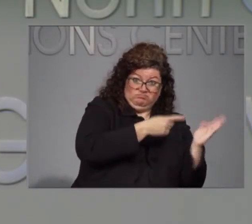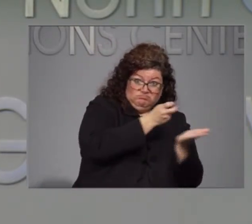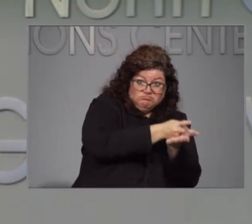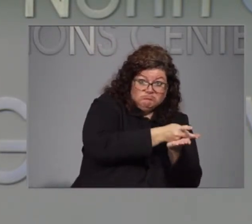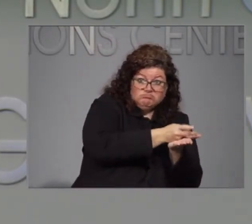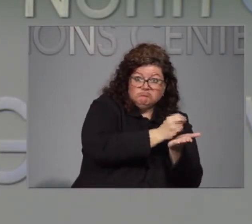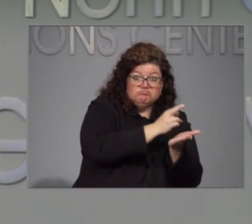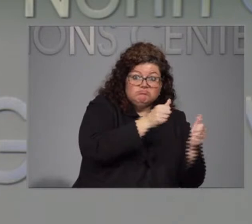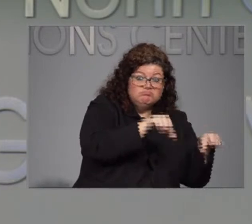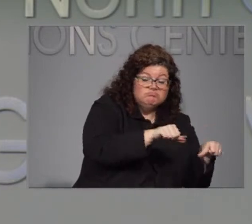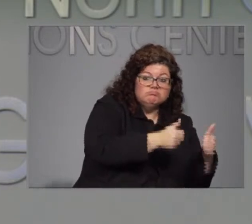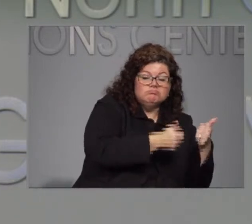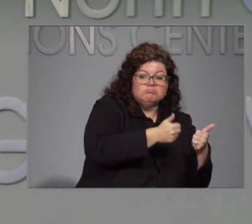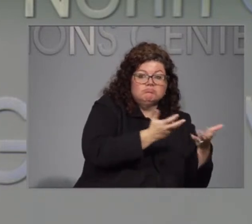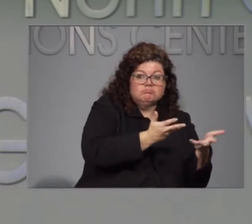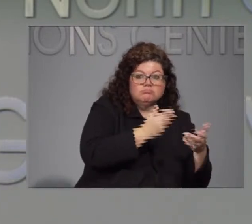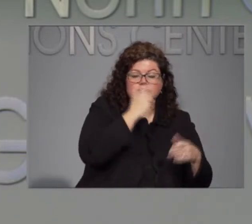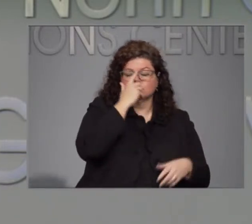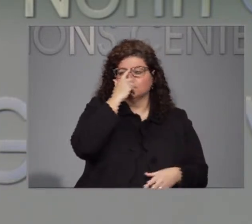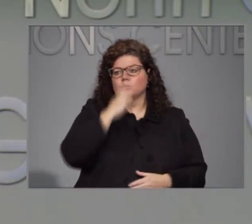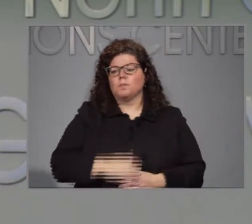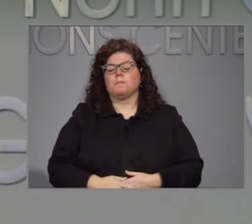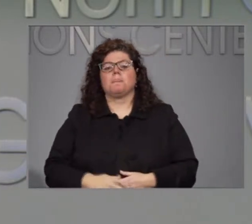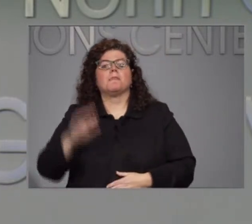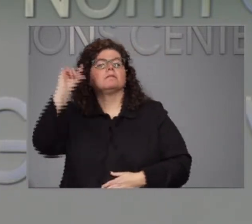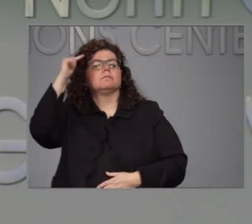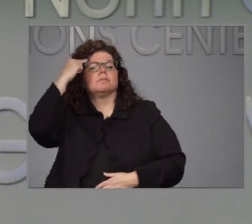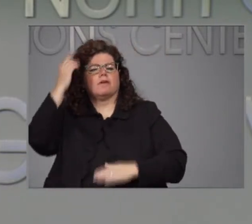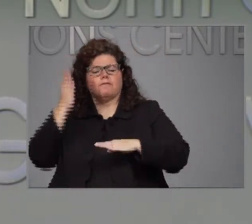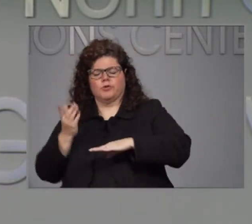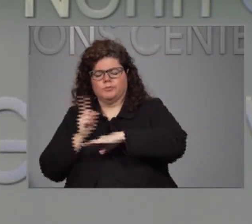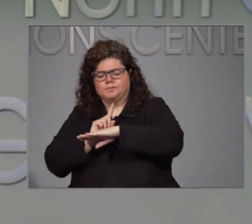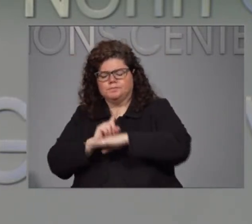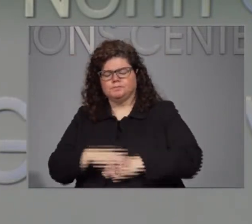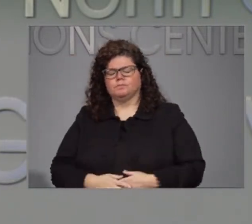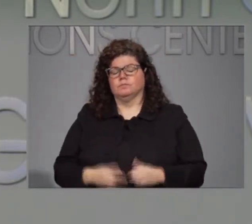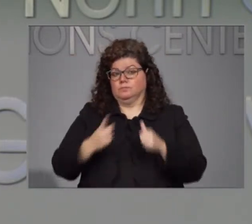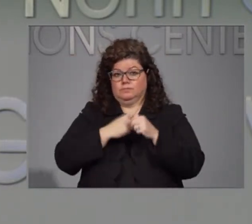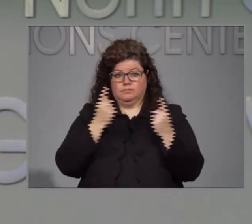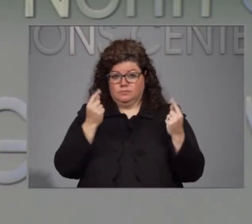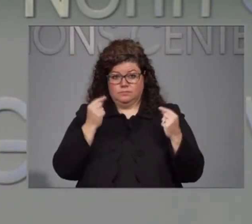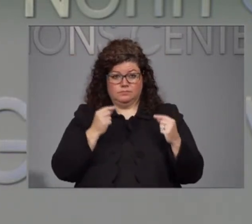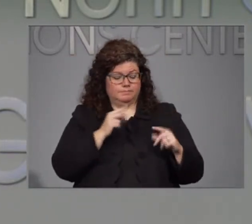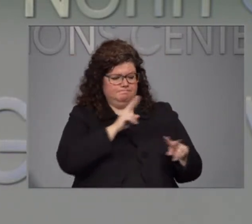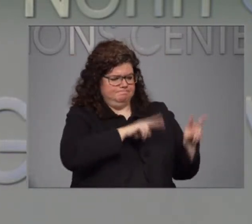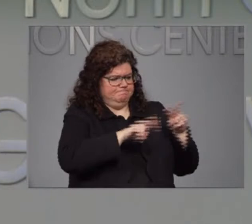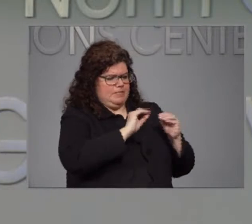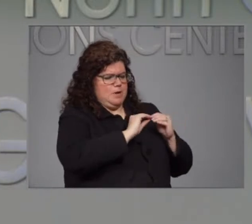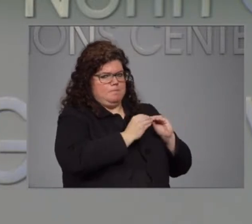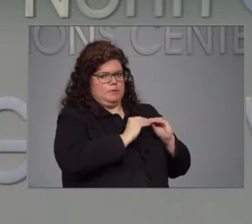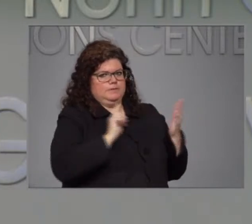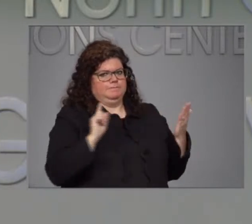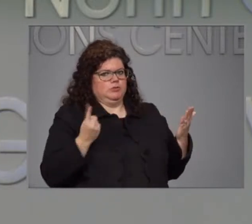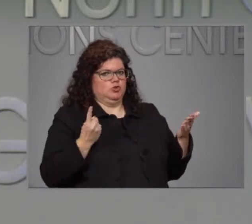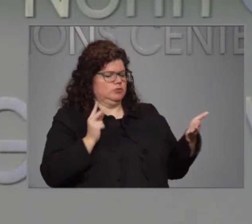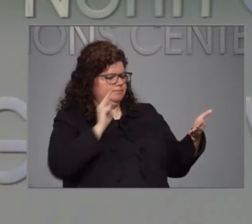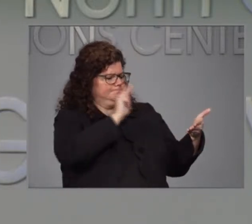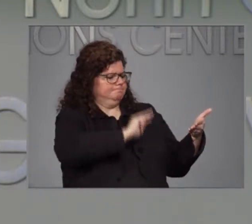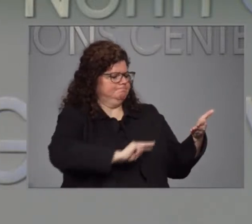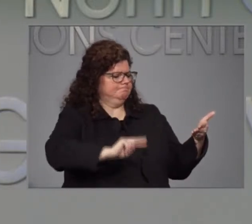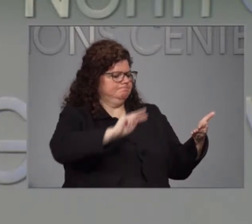Thank you for that question. We are looking at all of this science and data to make decisions about a